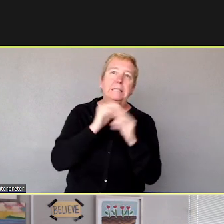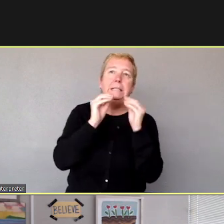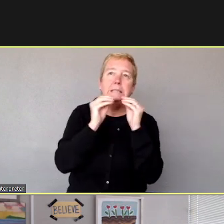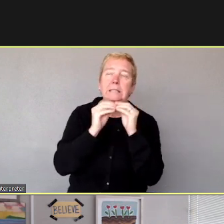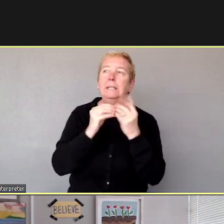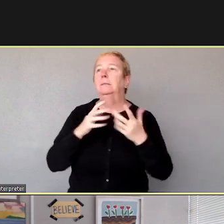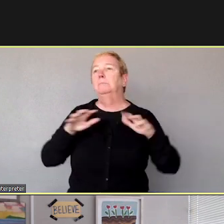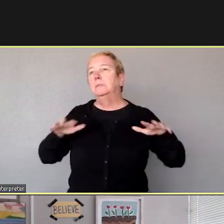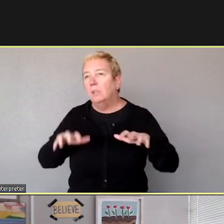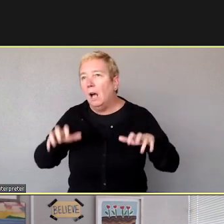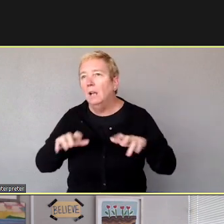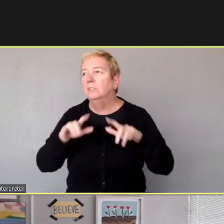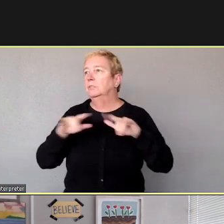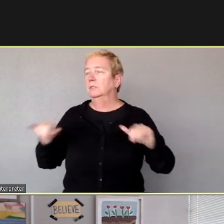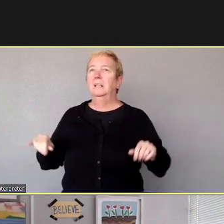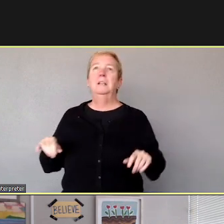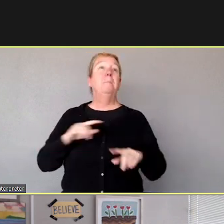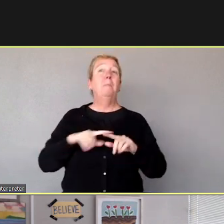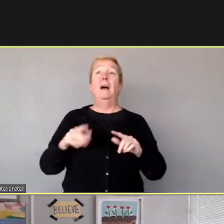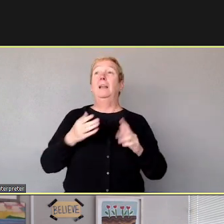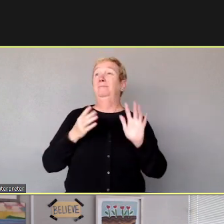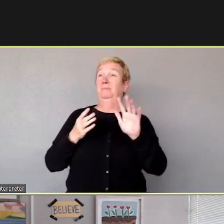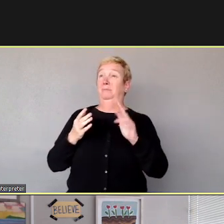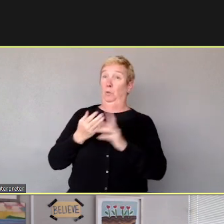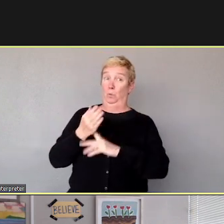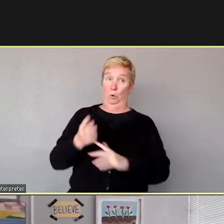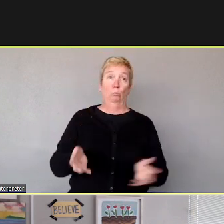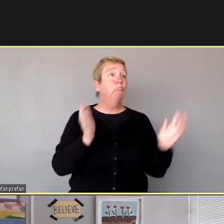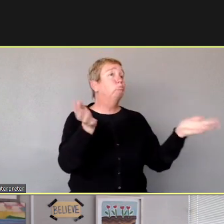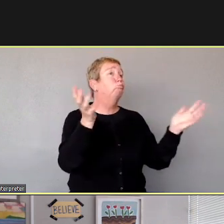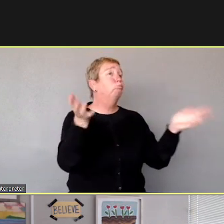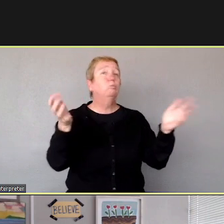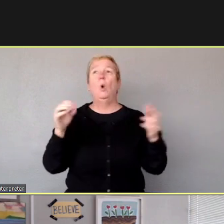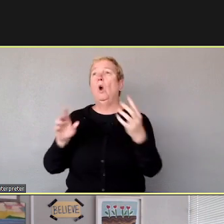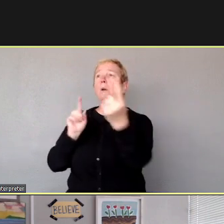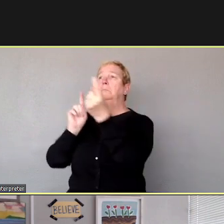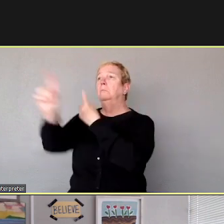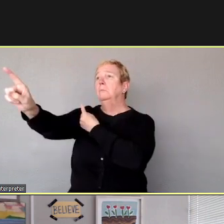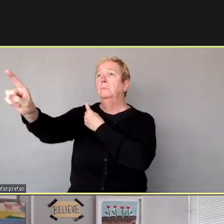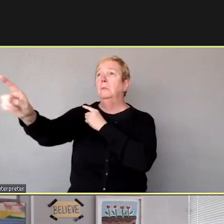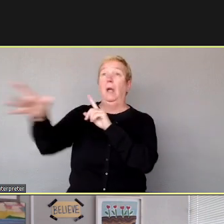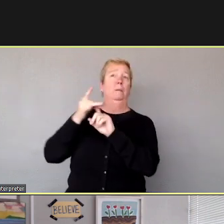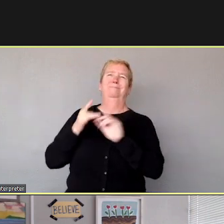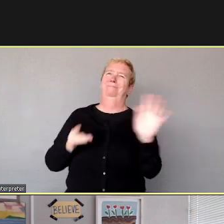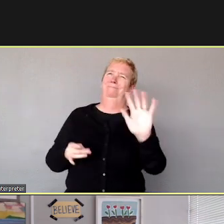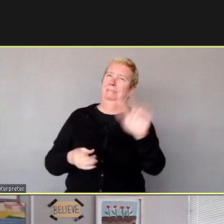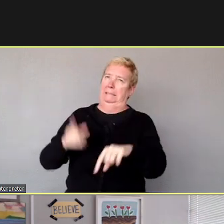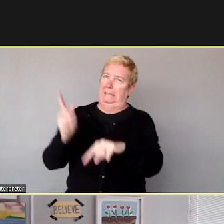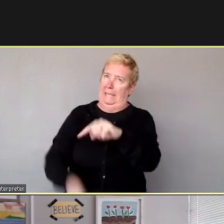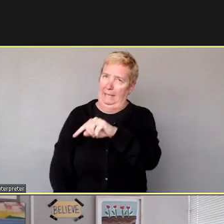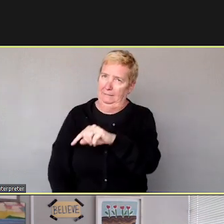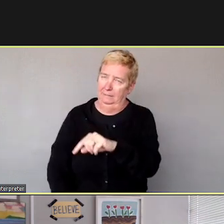is not spread through casual conversation or walking by someone with monkeypox. Next